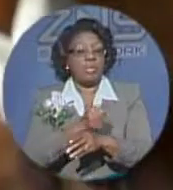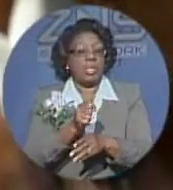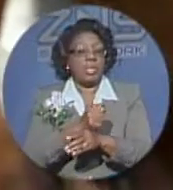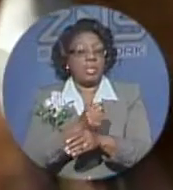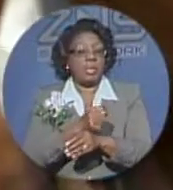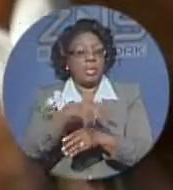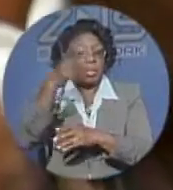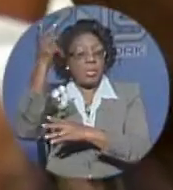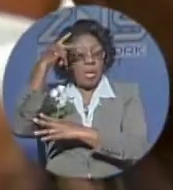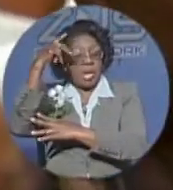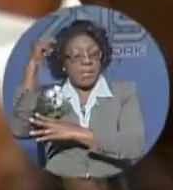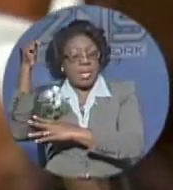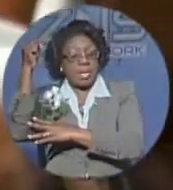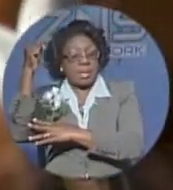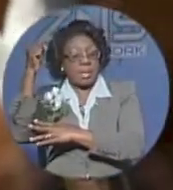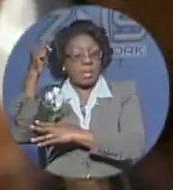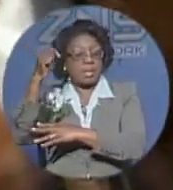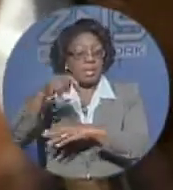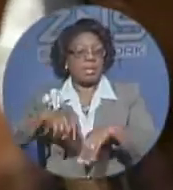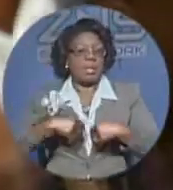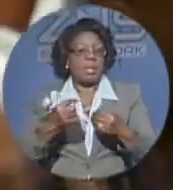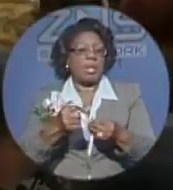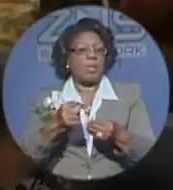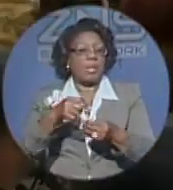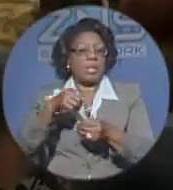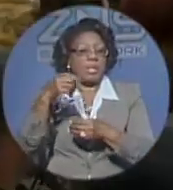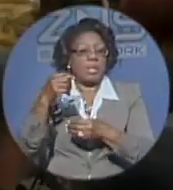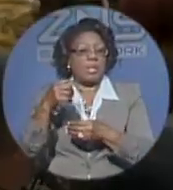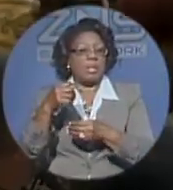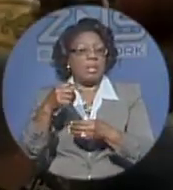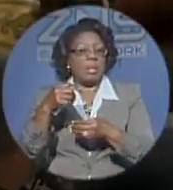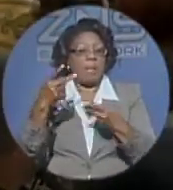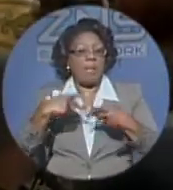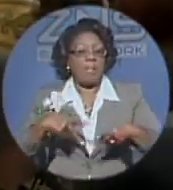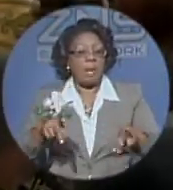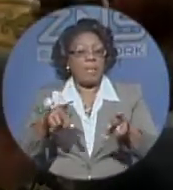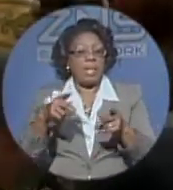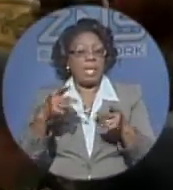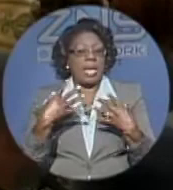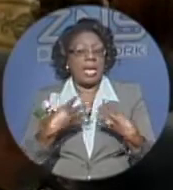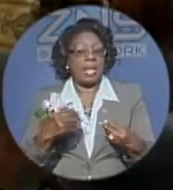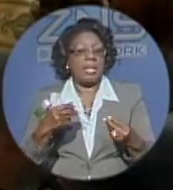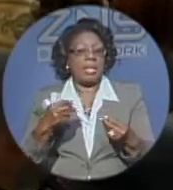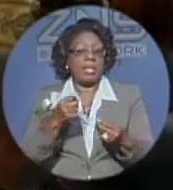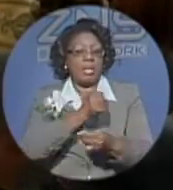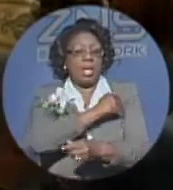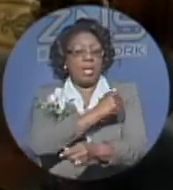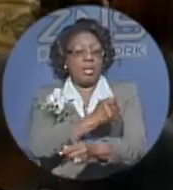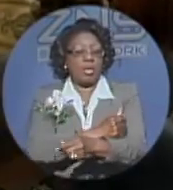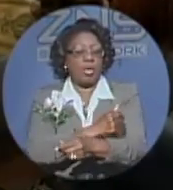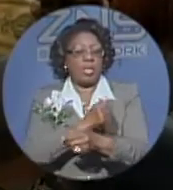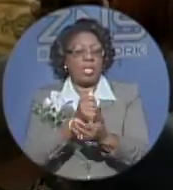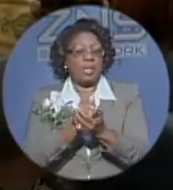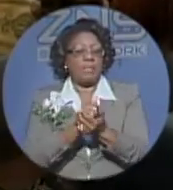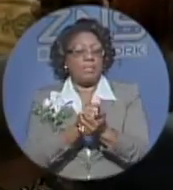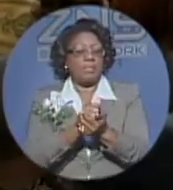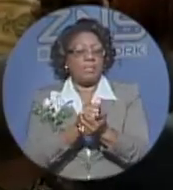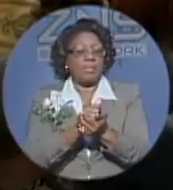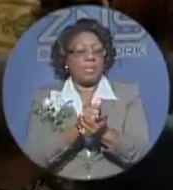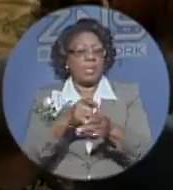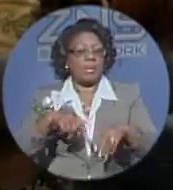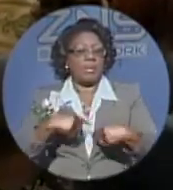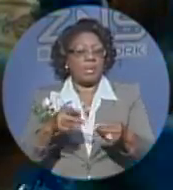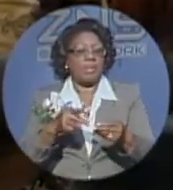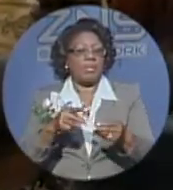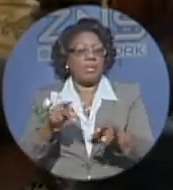Public Hospital Authority's program at the Hilton Hotel, telling the participants his administration is fostering new generations of professionals